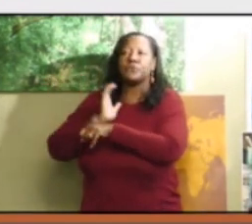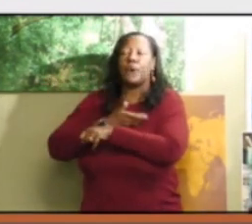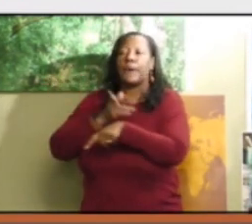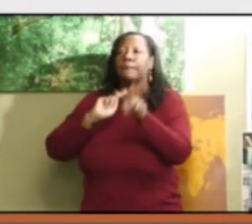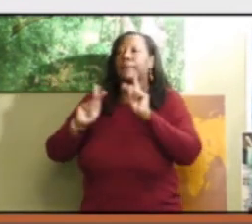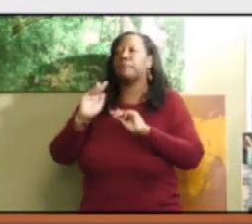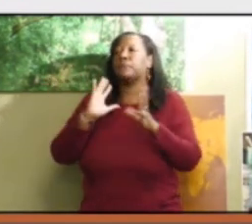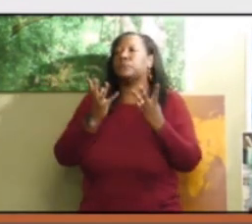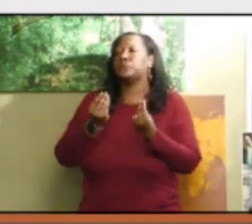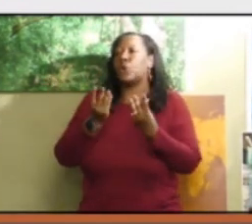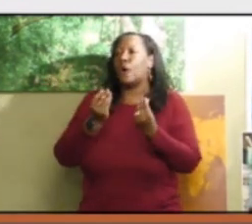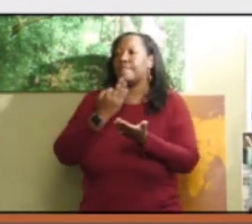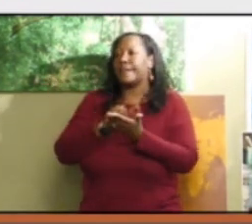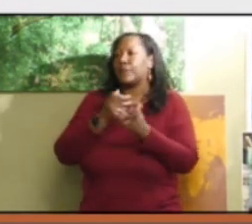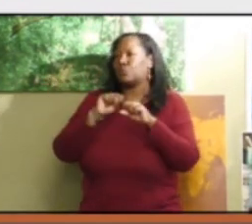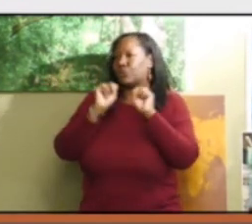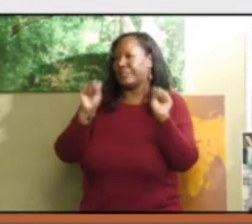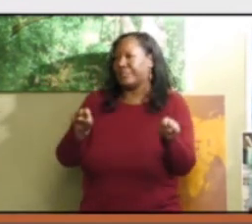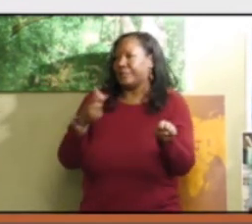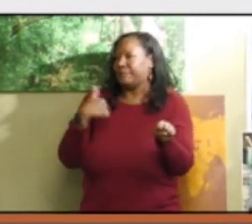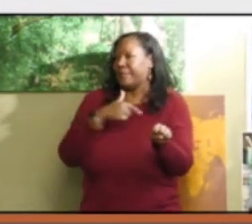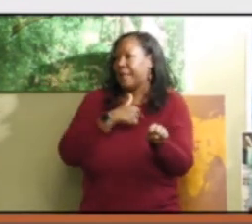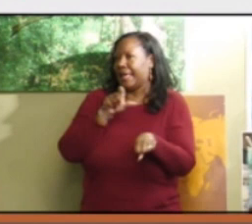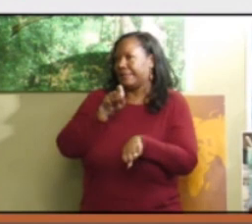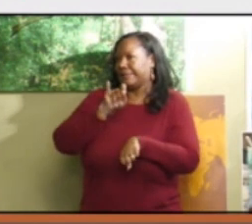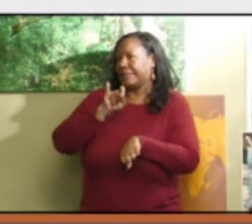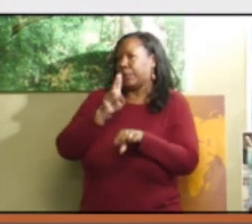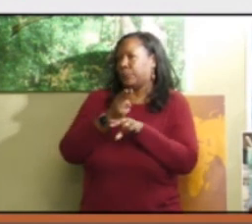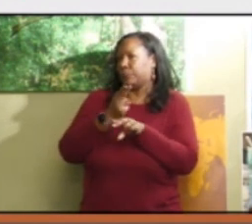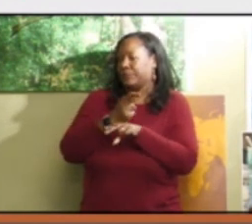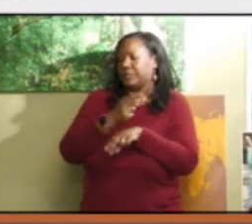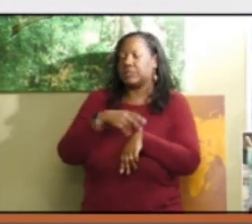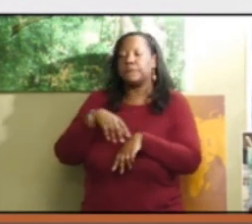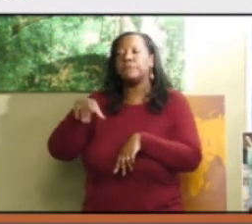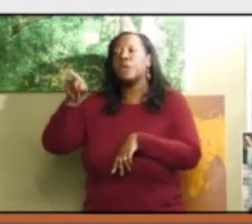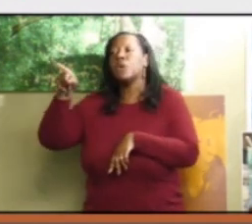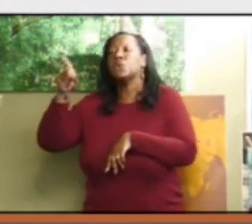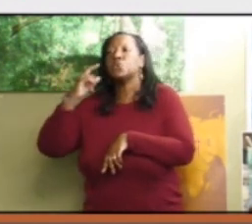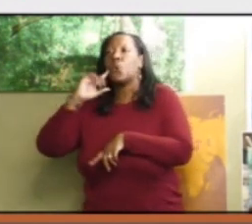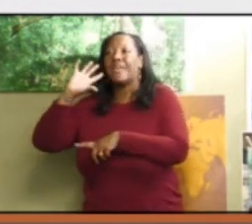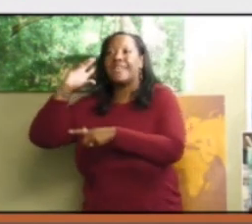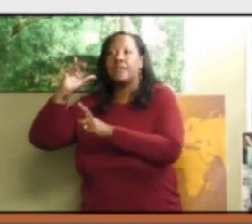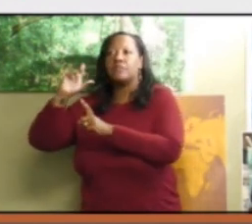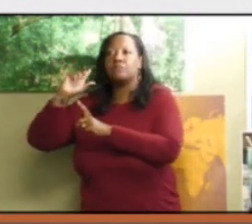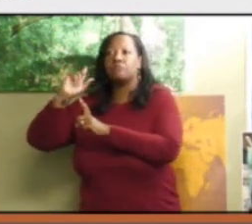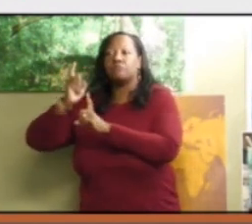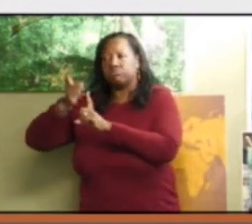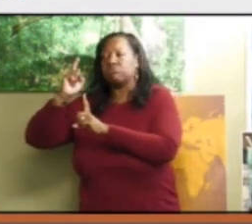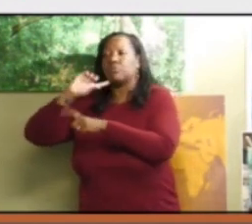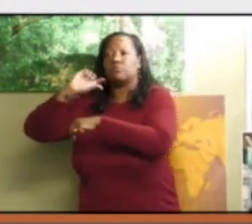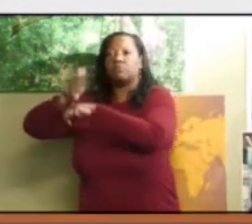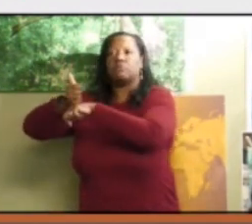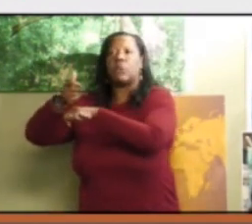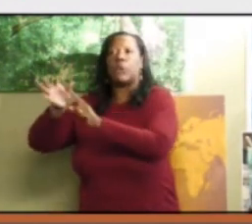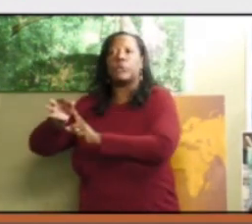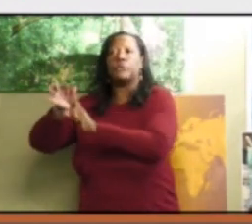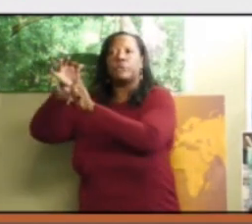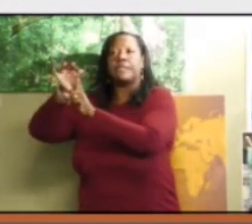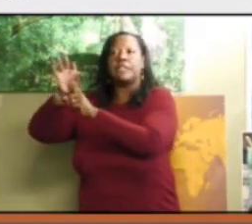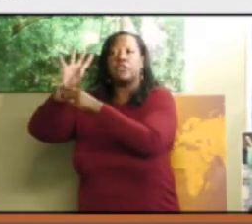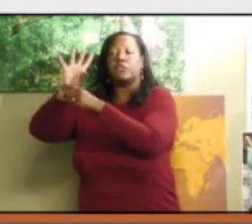that the institution uses, it generates a unique chart field for each IAA that we